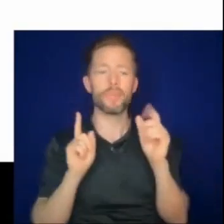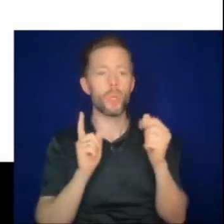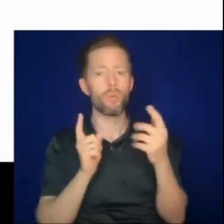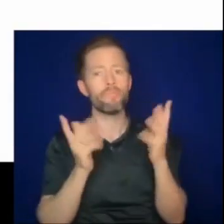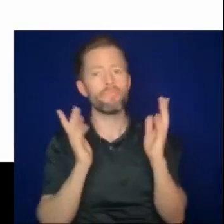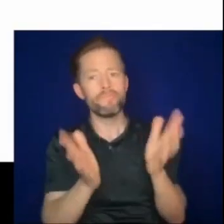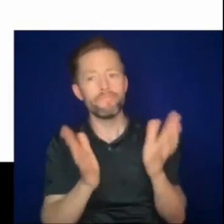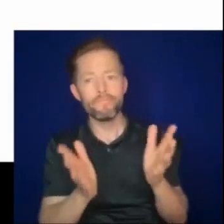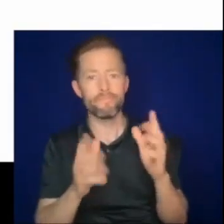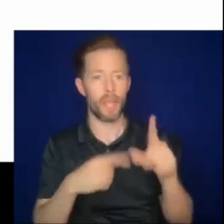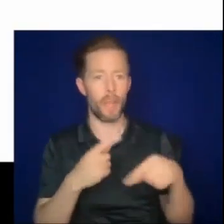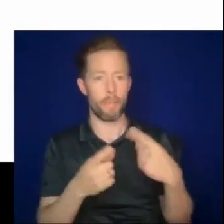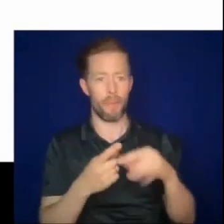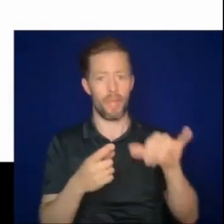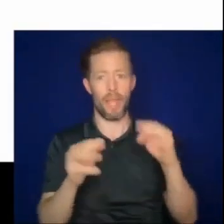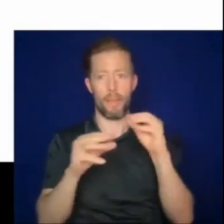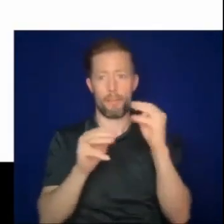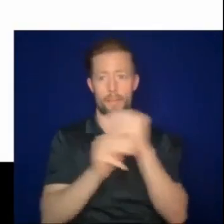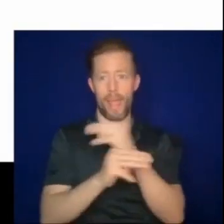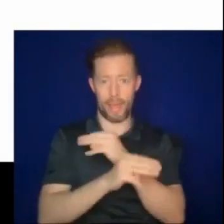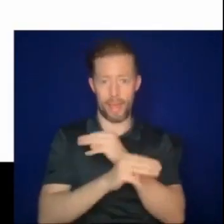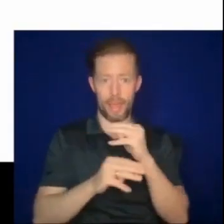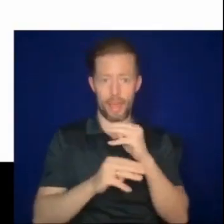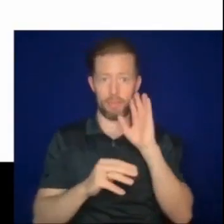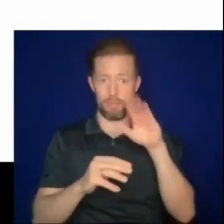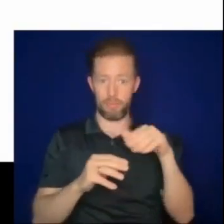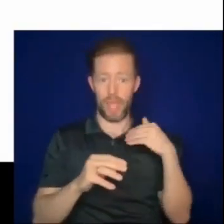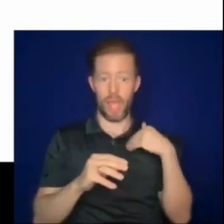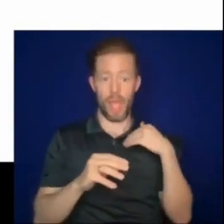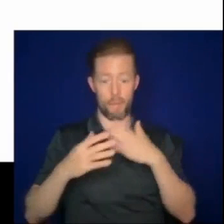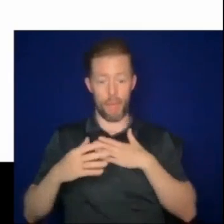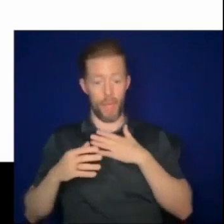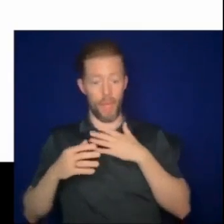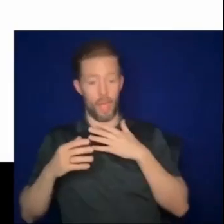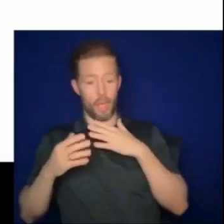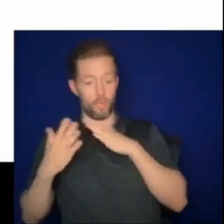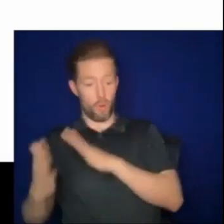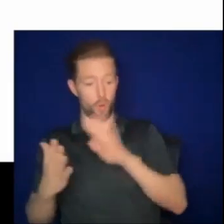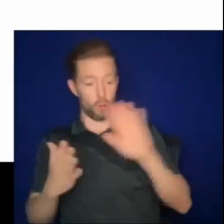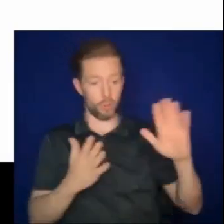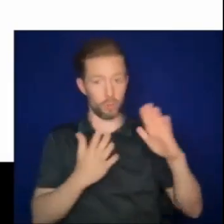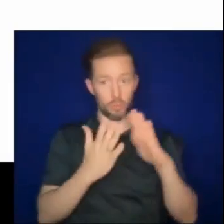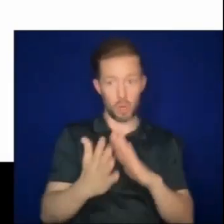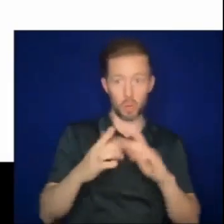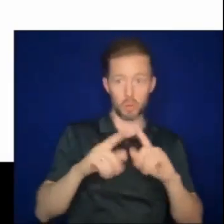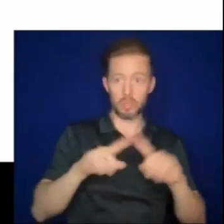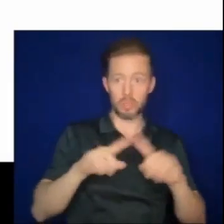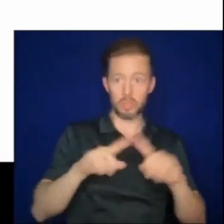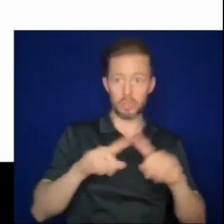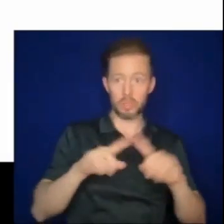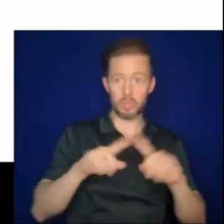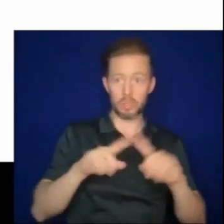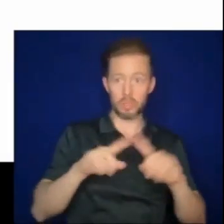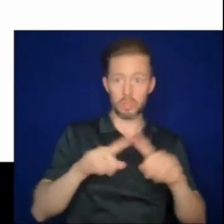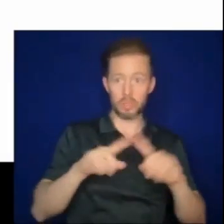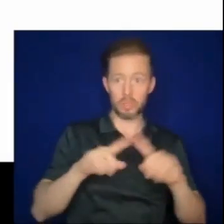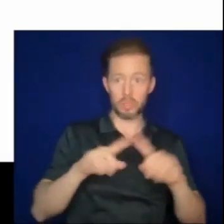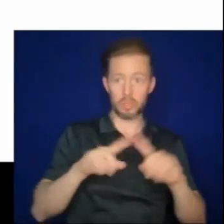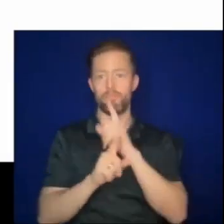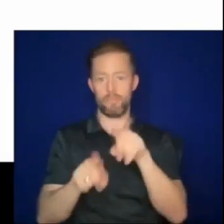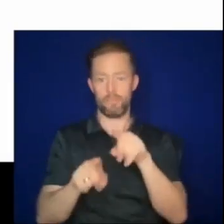work. And so talking about that in math, sometimes we can have different strategies and that's okay. You still get the same